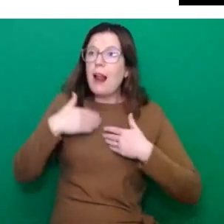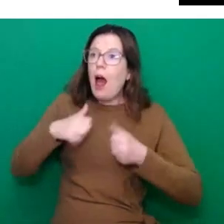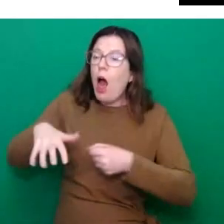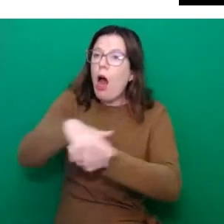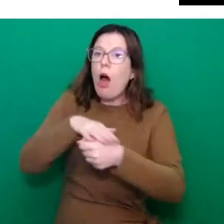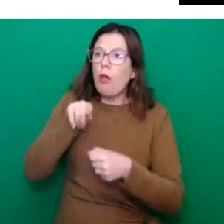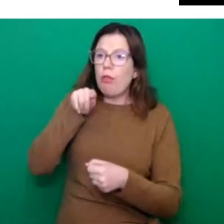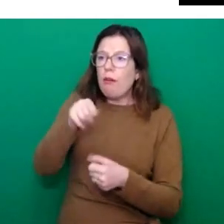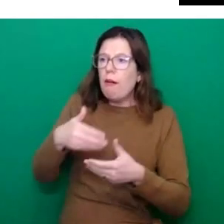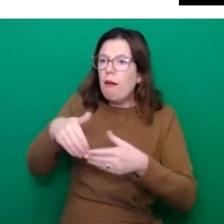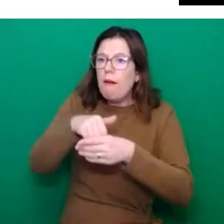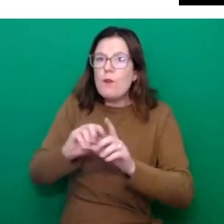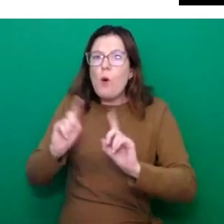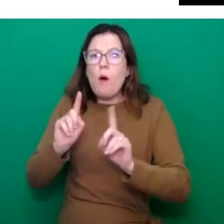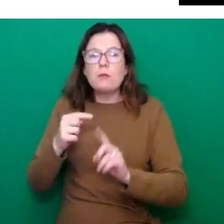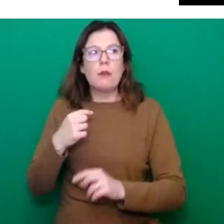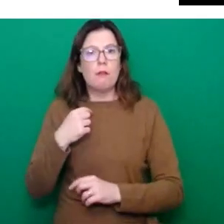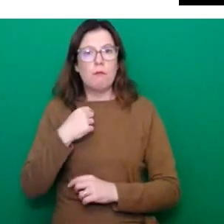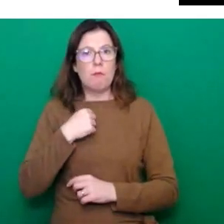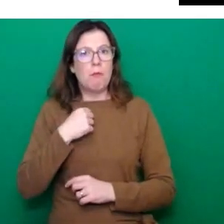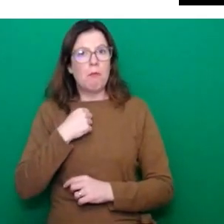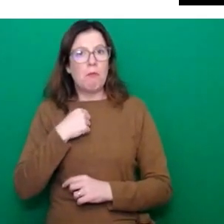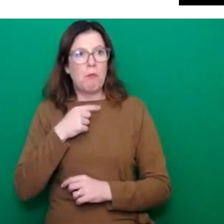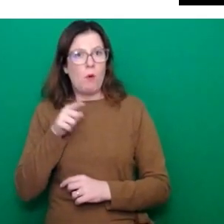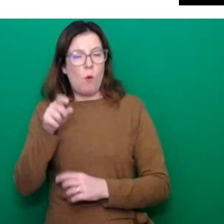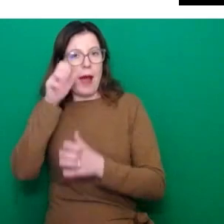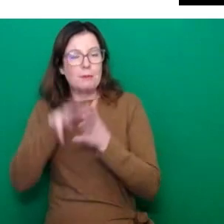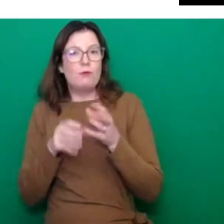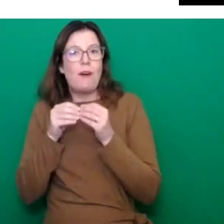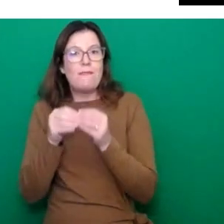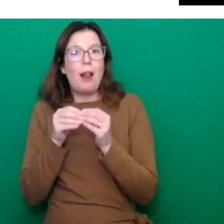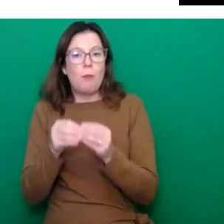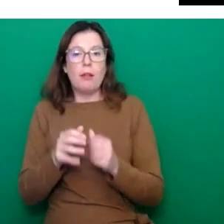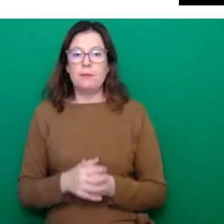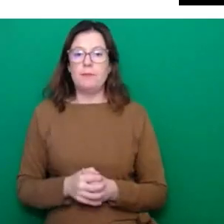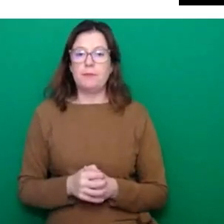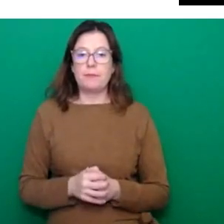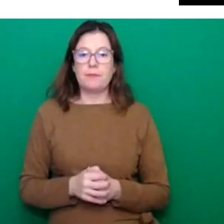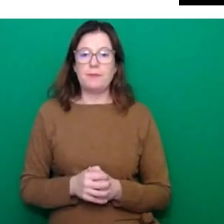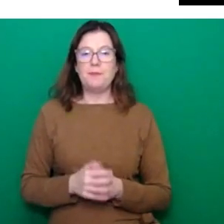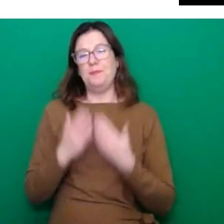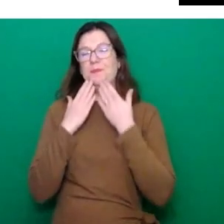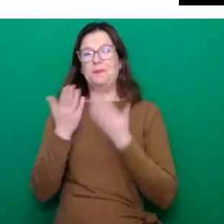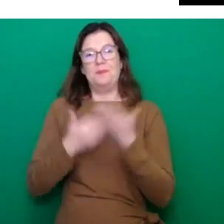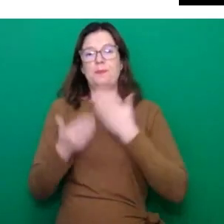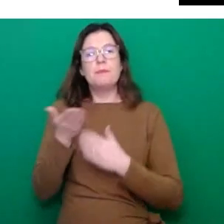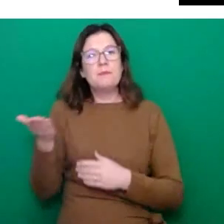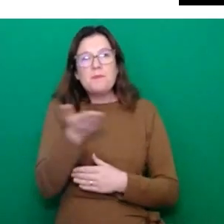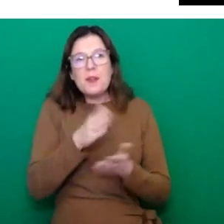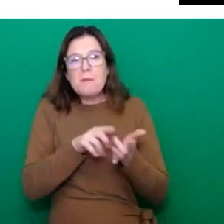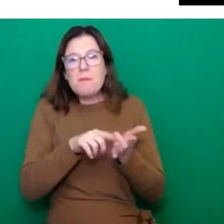what's entailed, and I really, let's say, valued that experience there. Thanks, Sam. What about yourself,